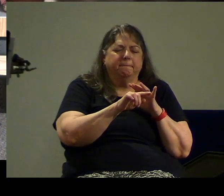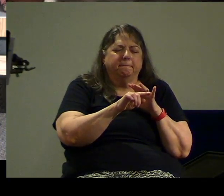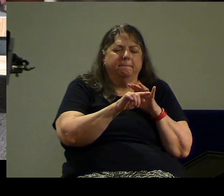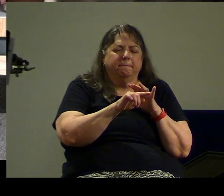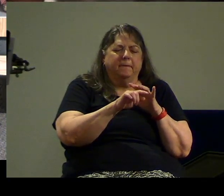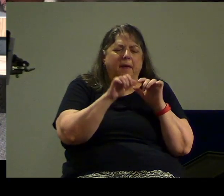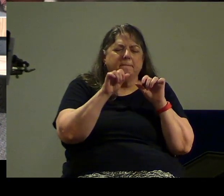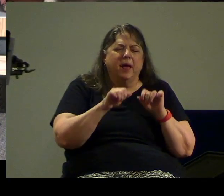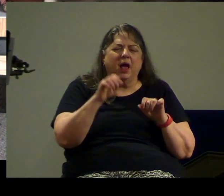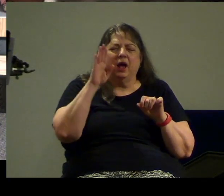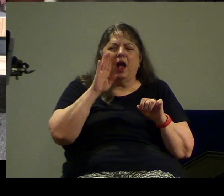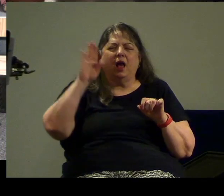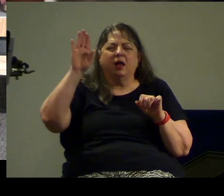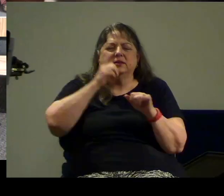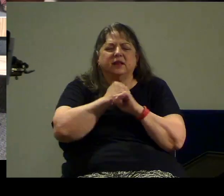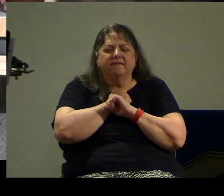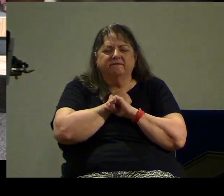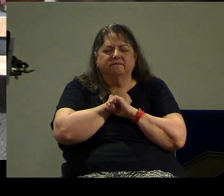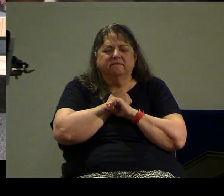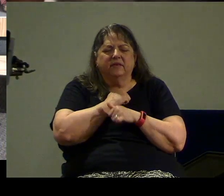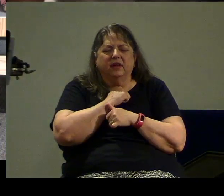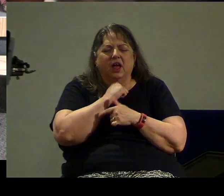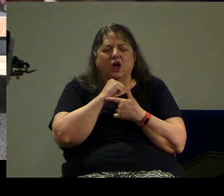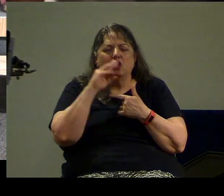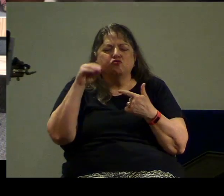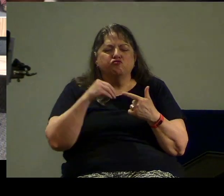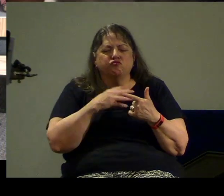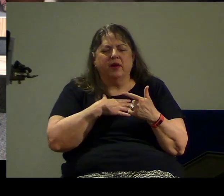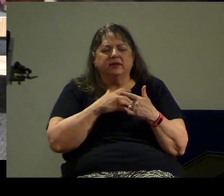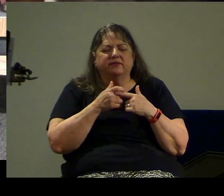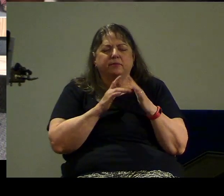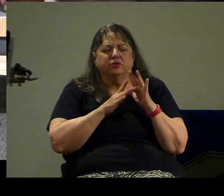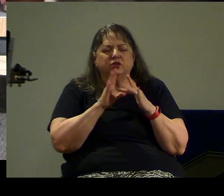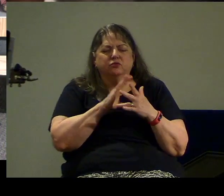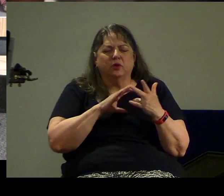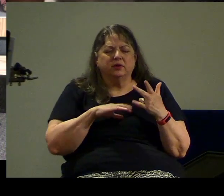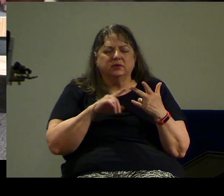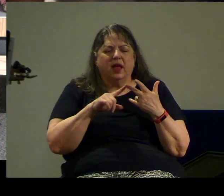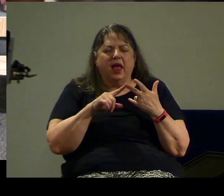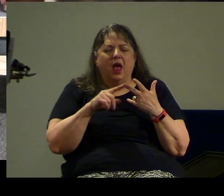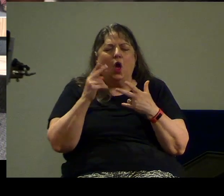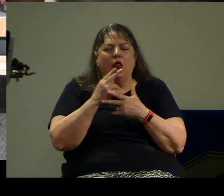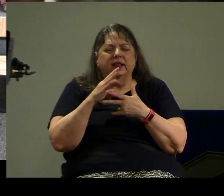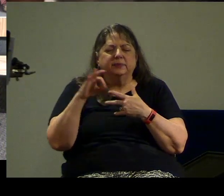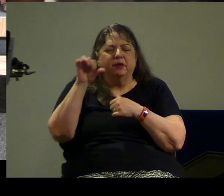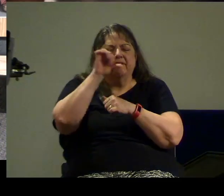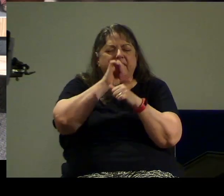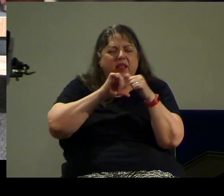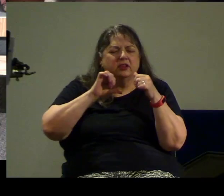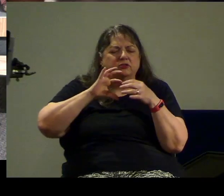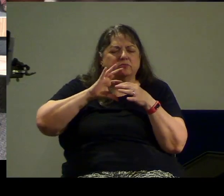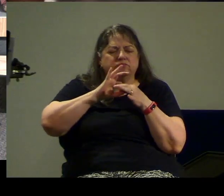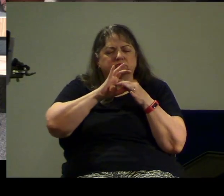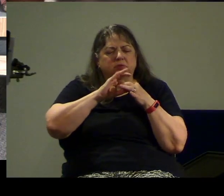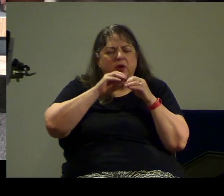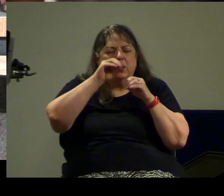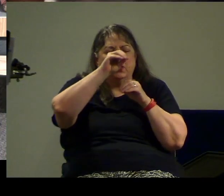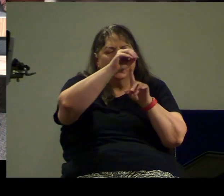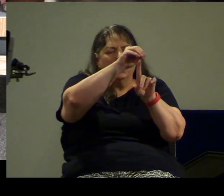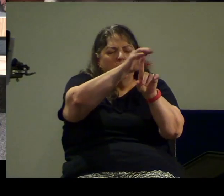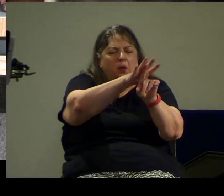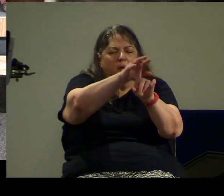May the love of God, the grace of our Lord Jesus Christ, and the fellowship of the Holy Spirit be upon each and every